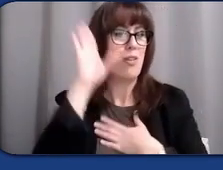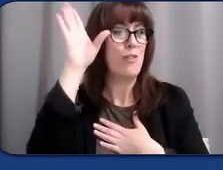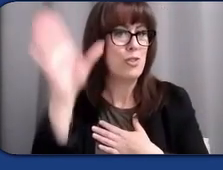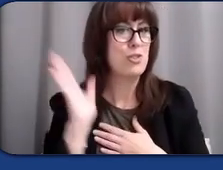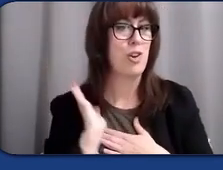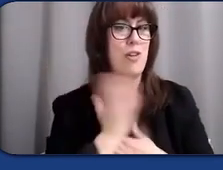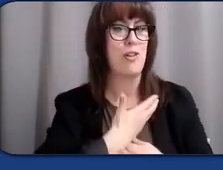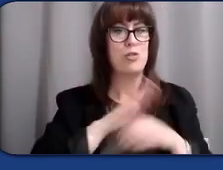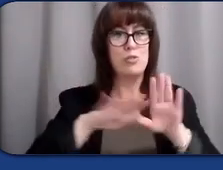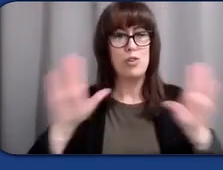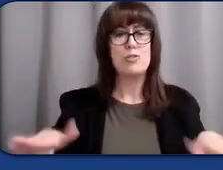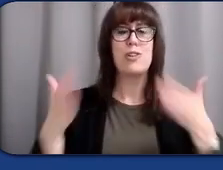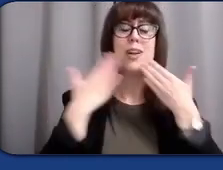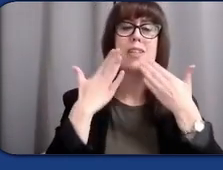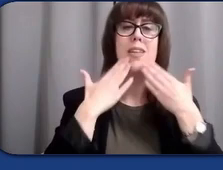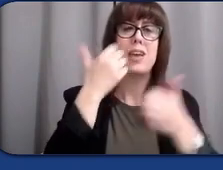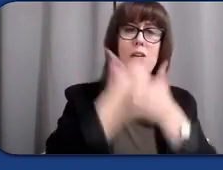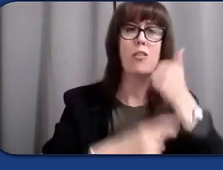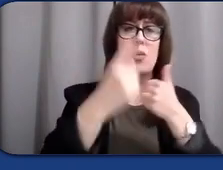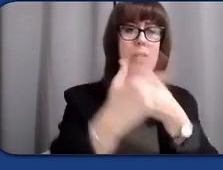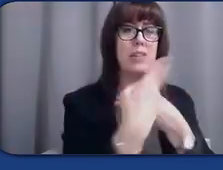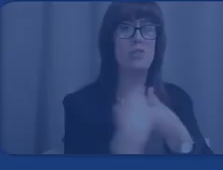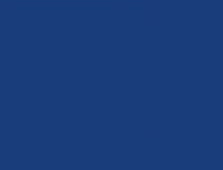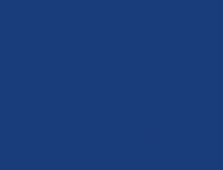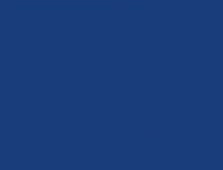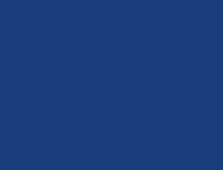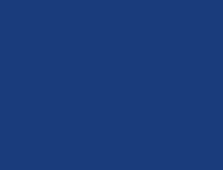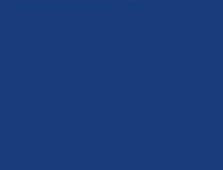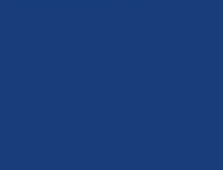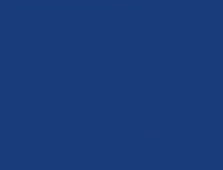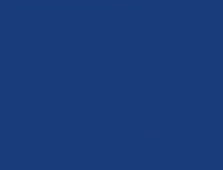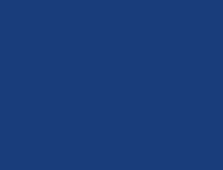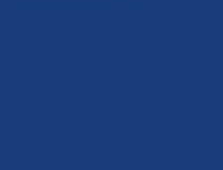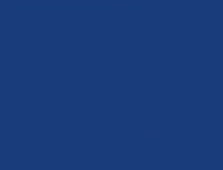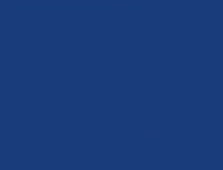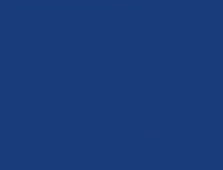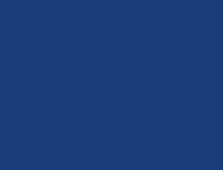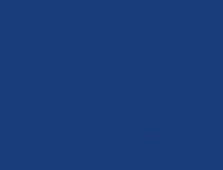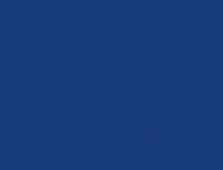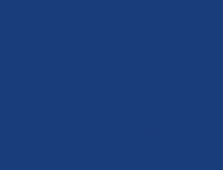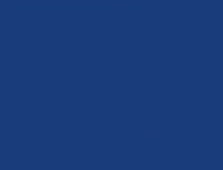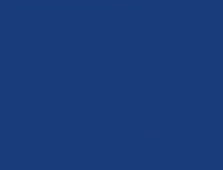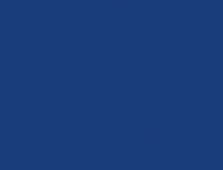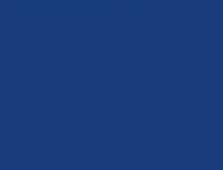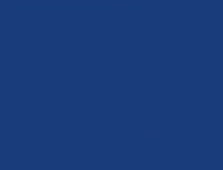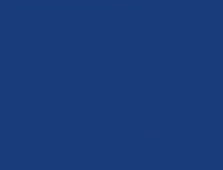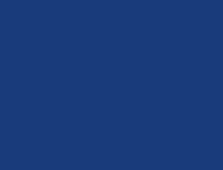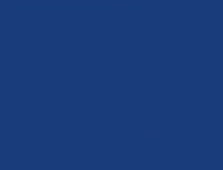much, everyone who joined us today. May God bless you.